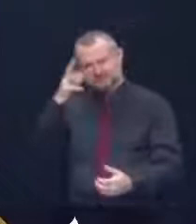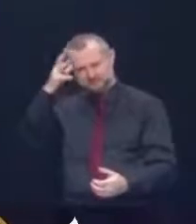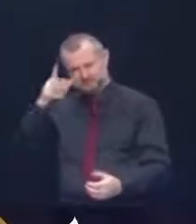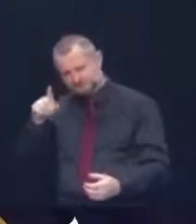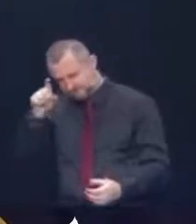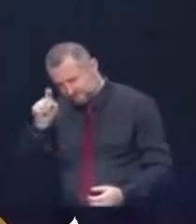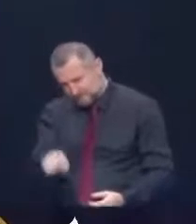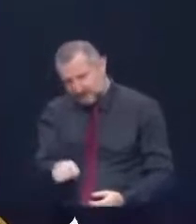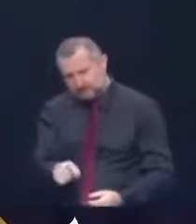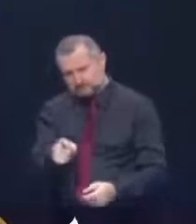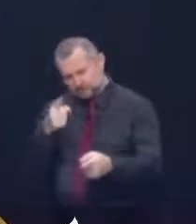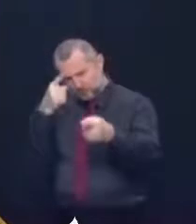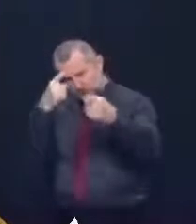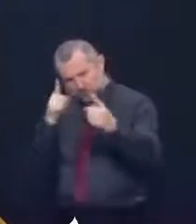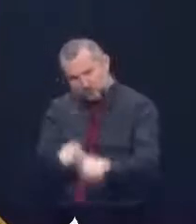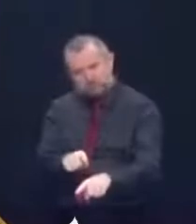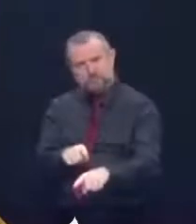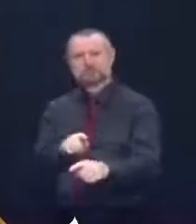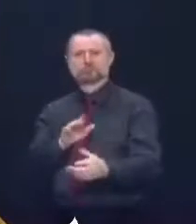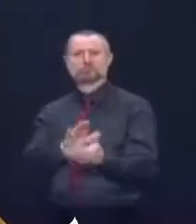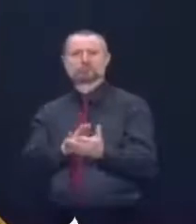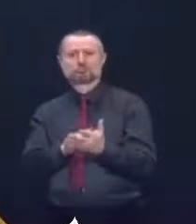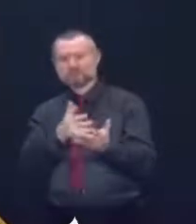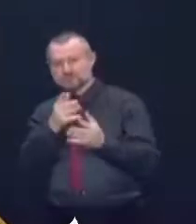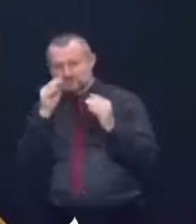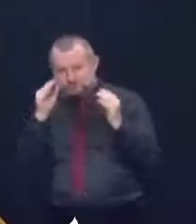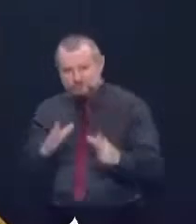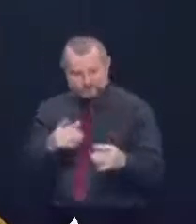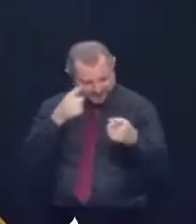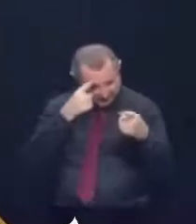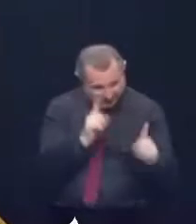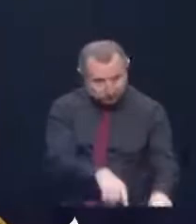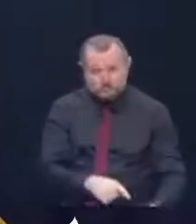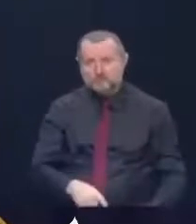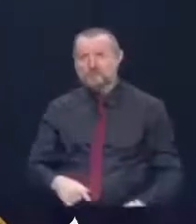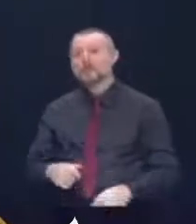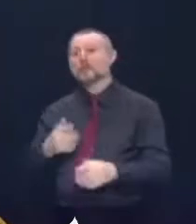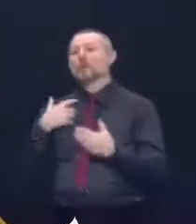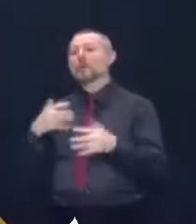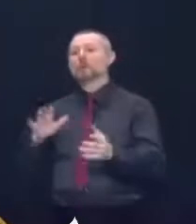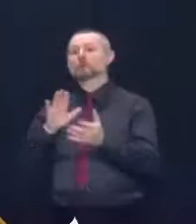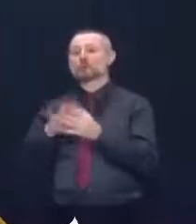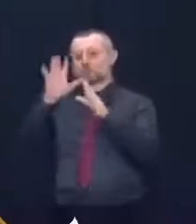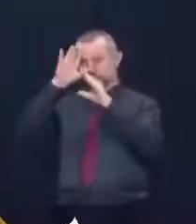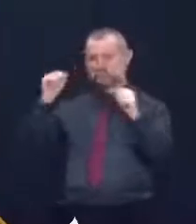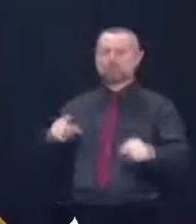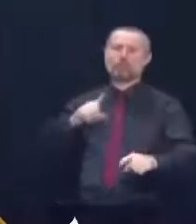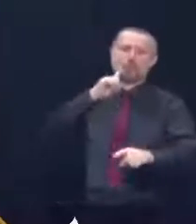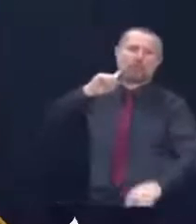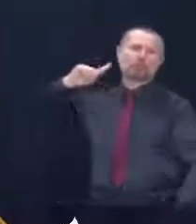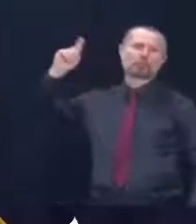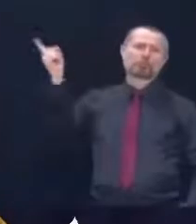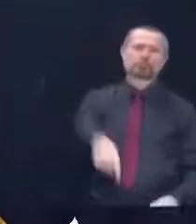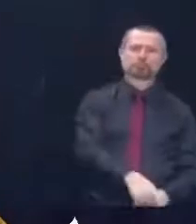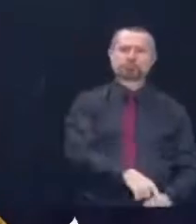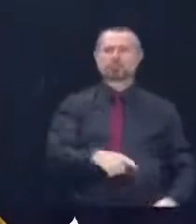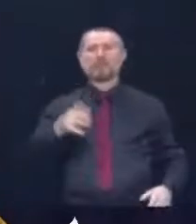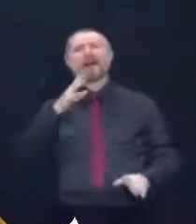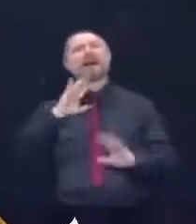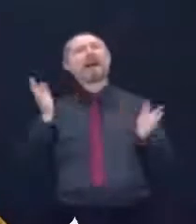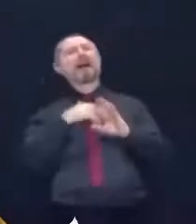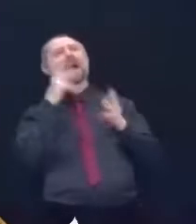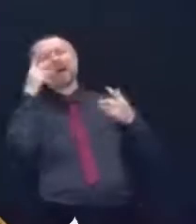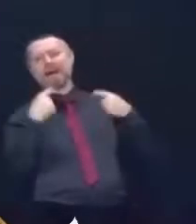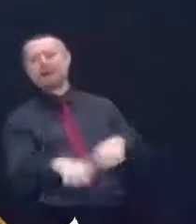the parents and the teachers. I don't want the school superintendent to make a decision and then the parents say, that's a crazy decision. I'm